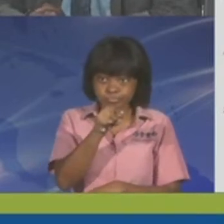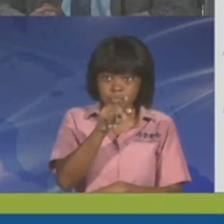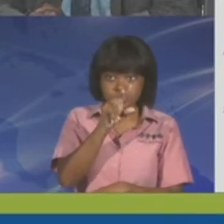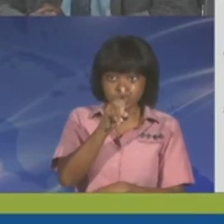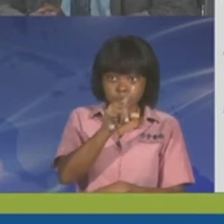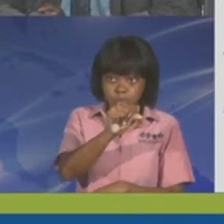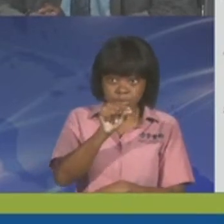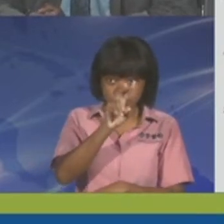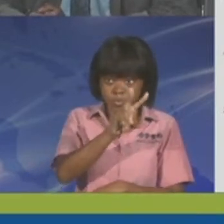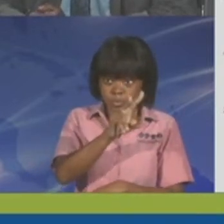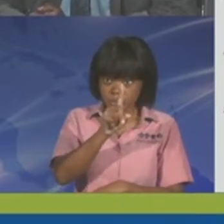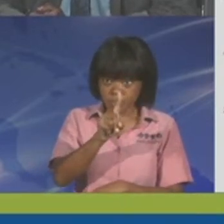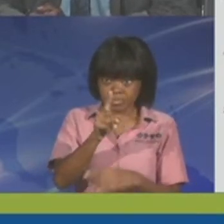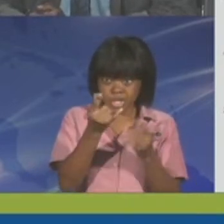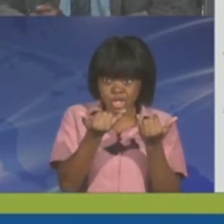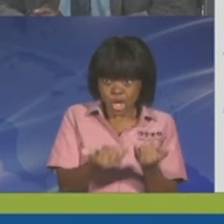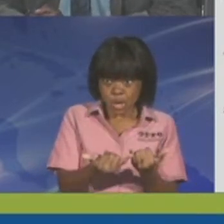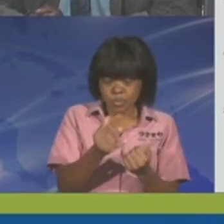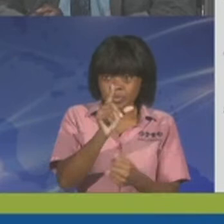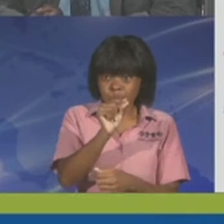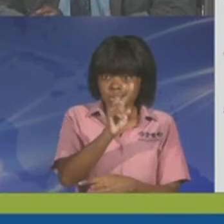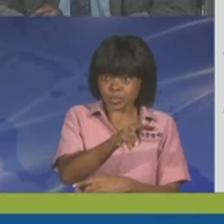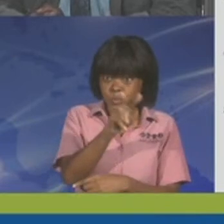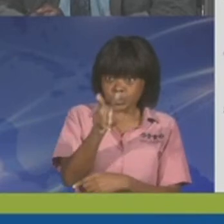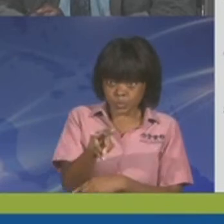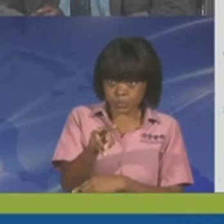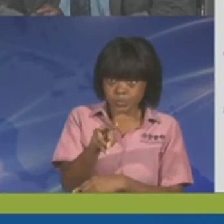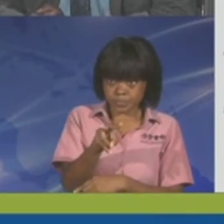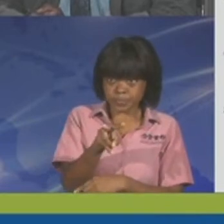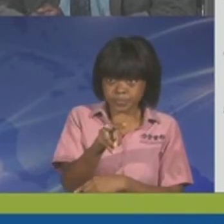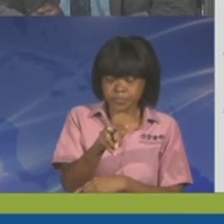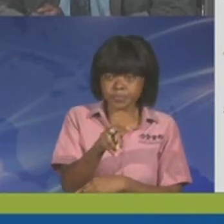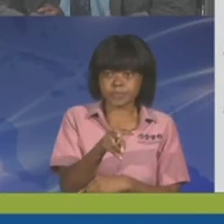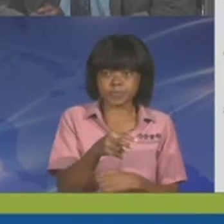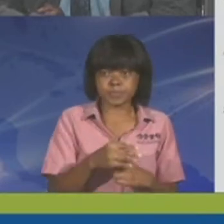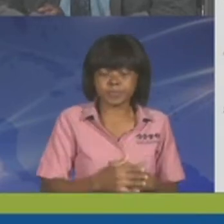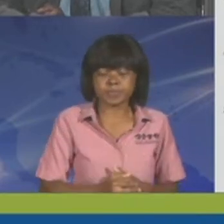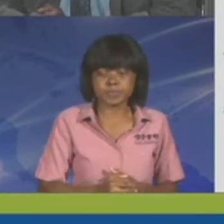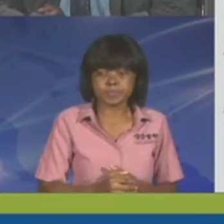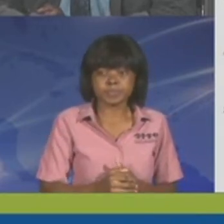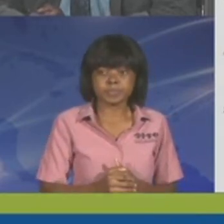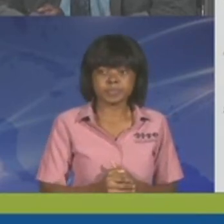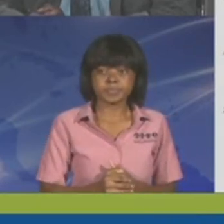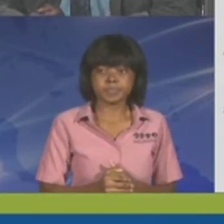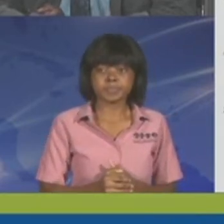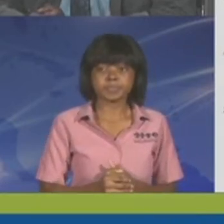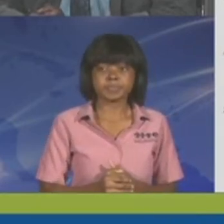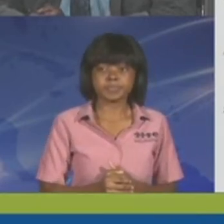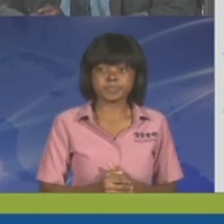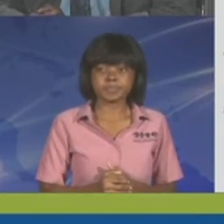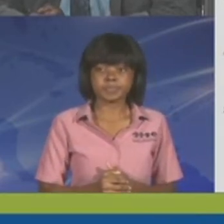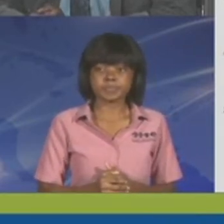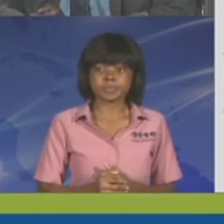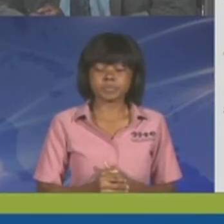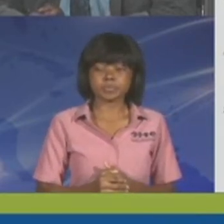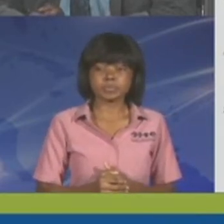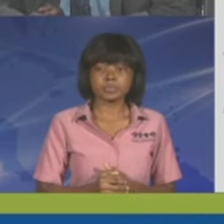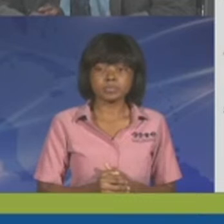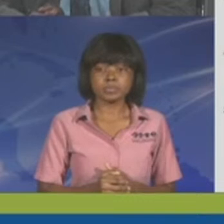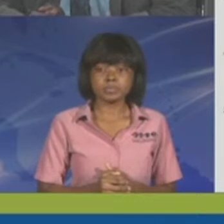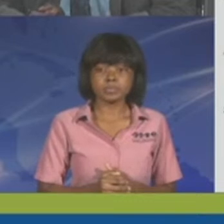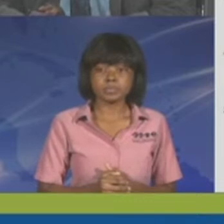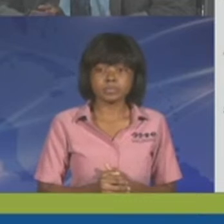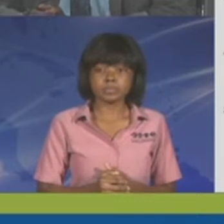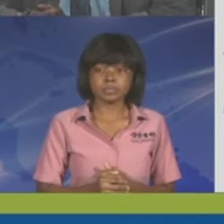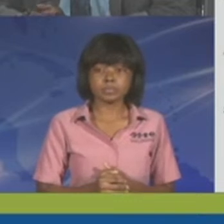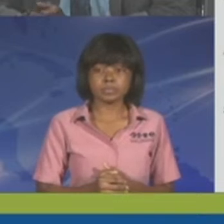the beginning now of 2022 of the cases that were accrued by date of swabbing. This gives us an